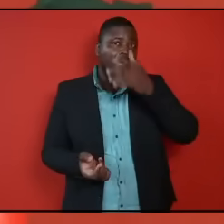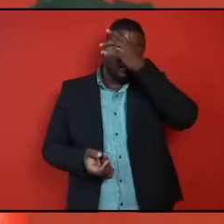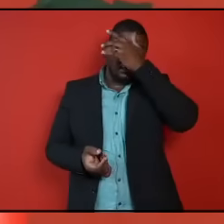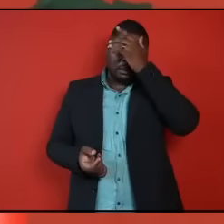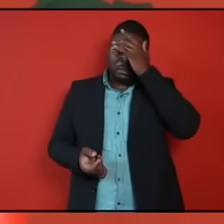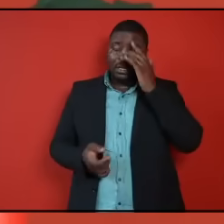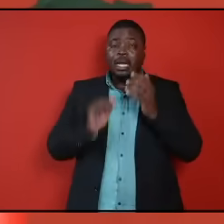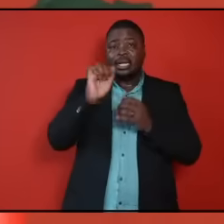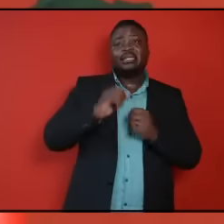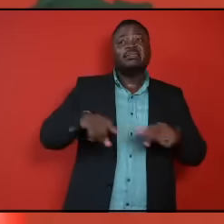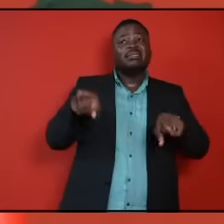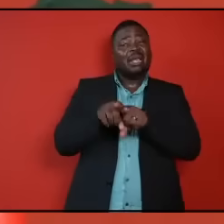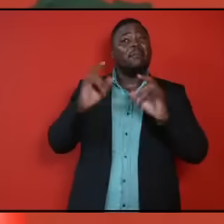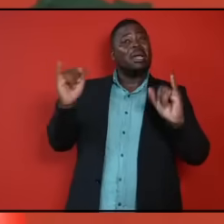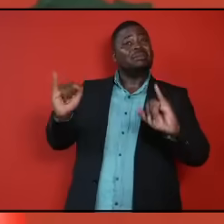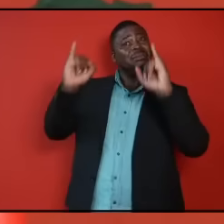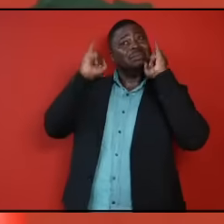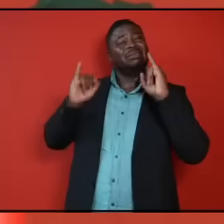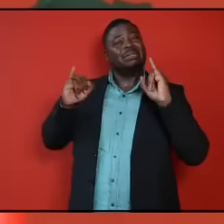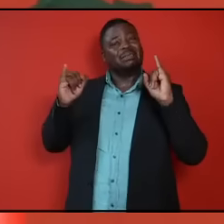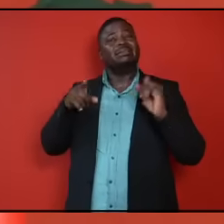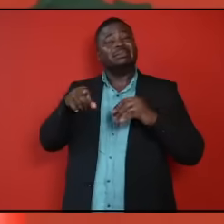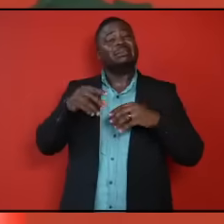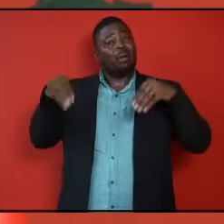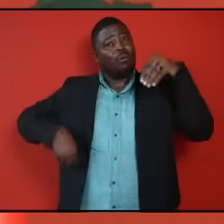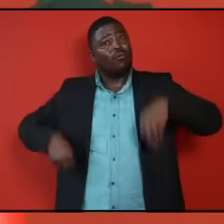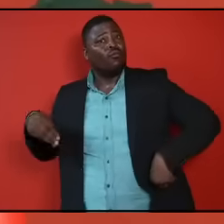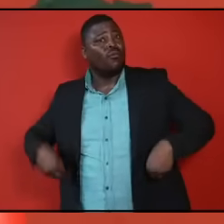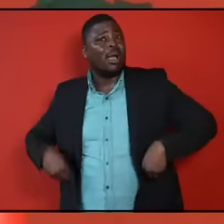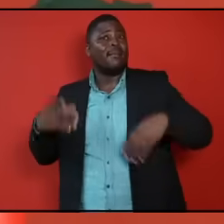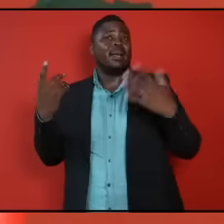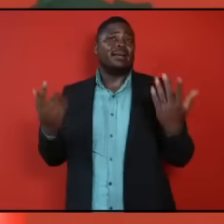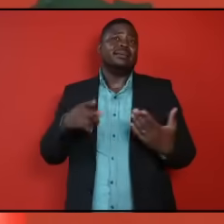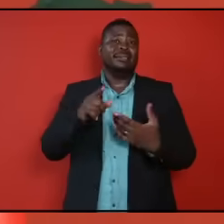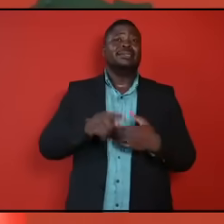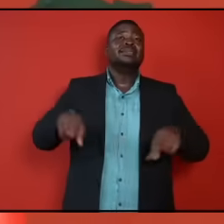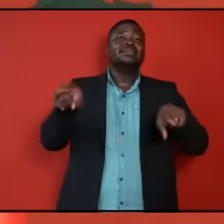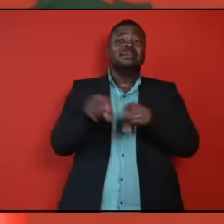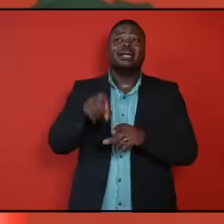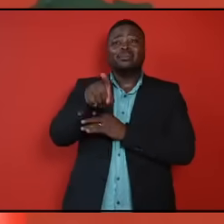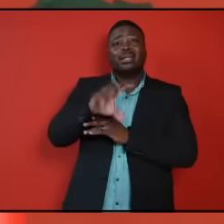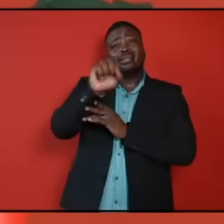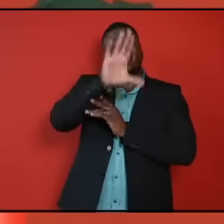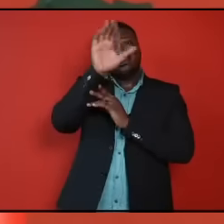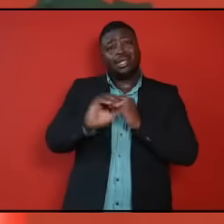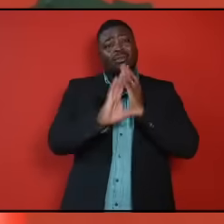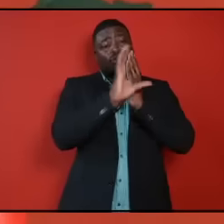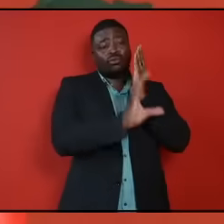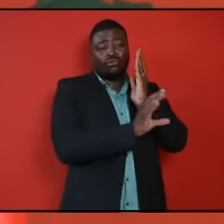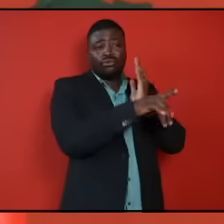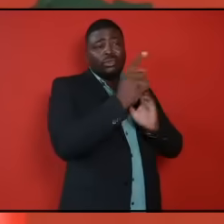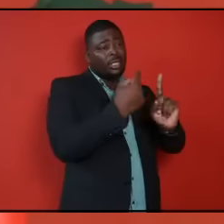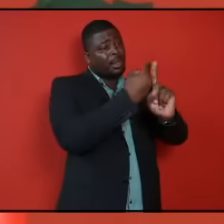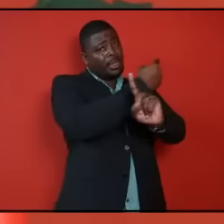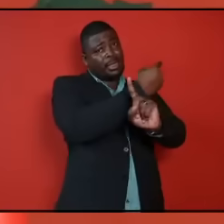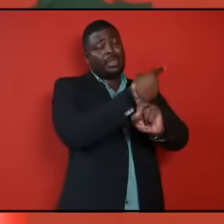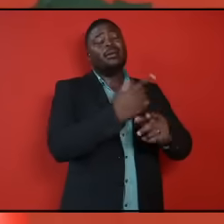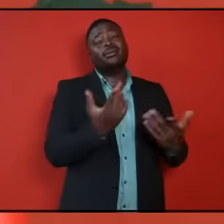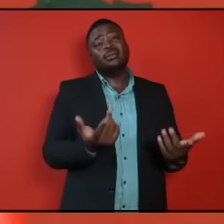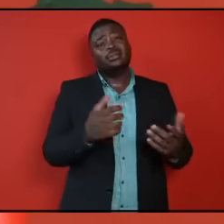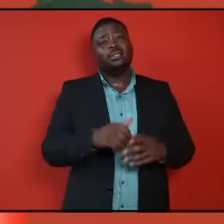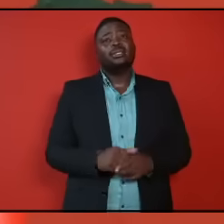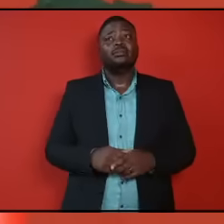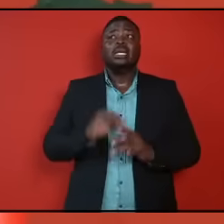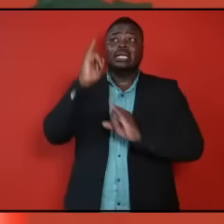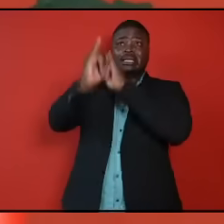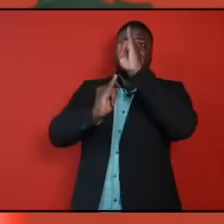serious misconduct, foreign currency concealment, and violation of constitutional obligations.